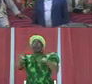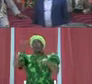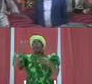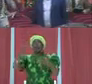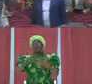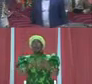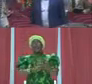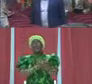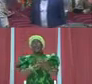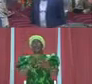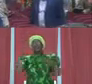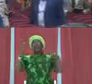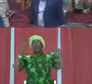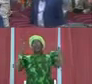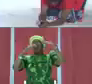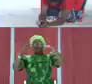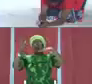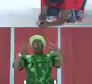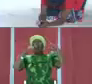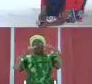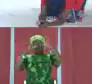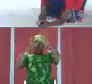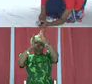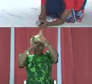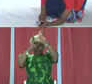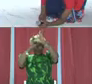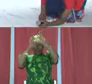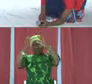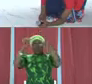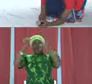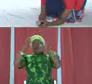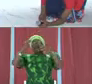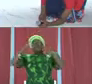Father, accept our thanks in Jesus' name.